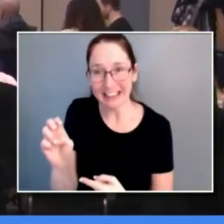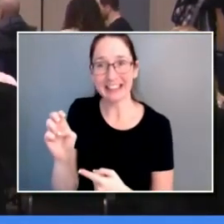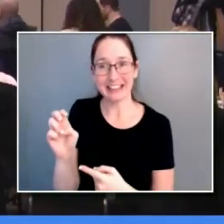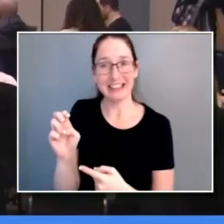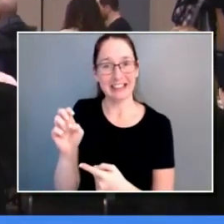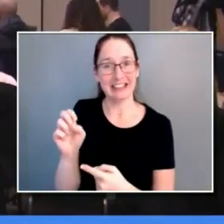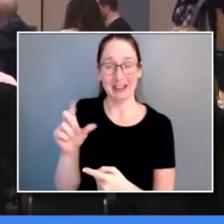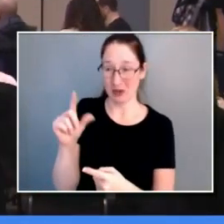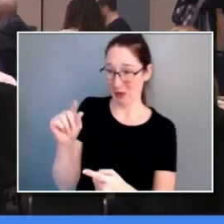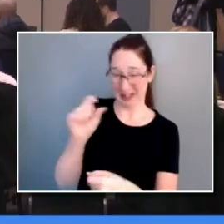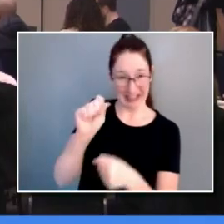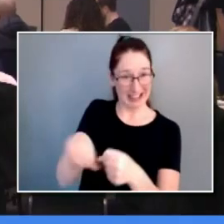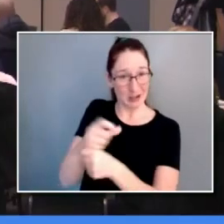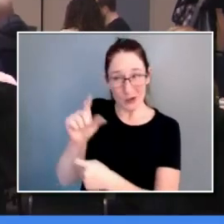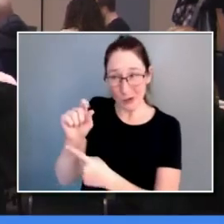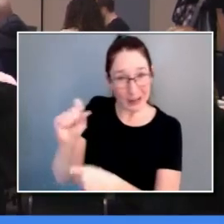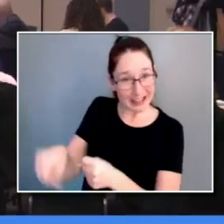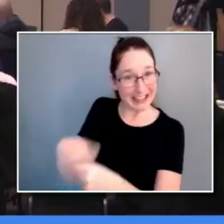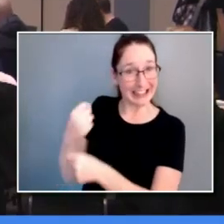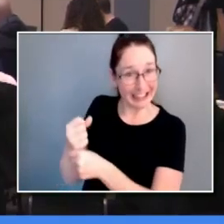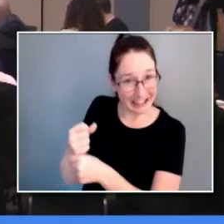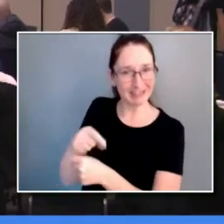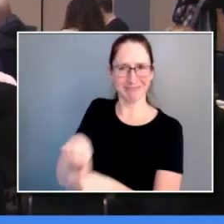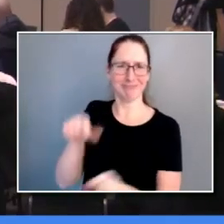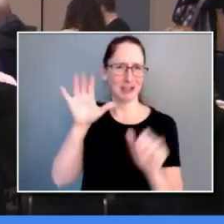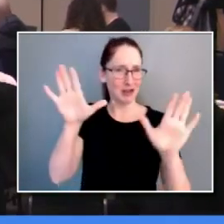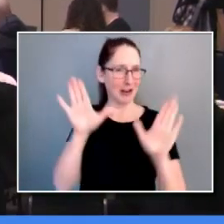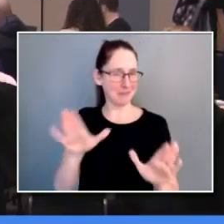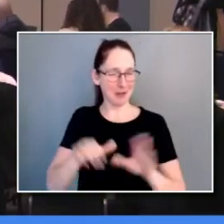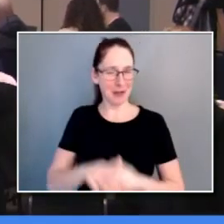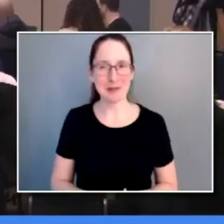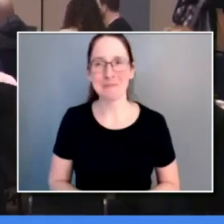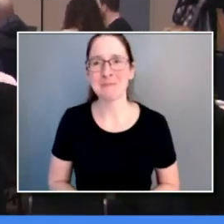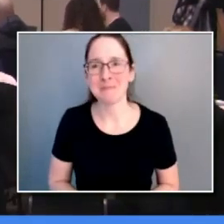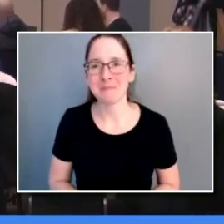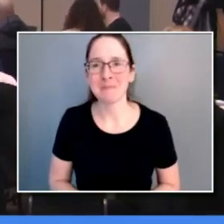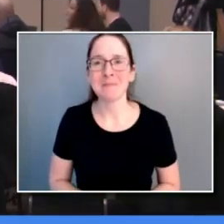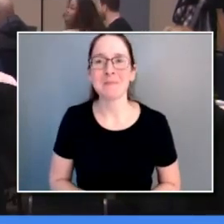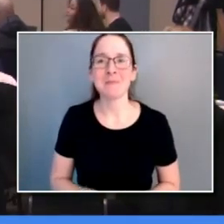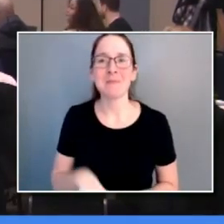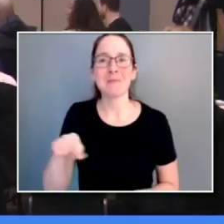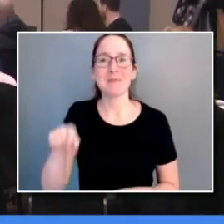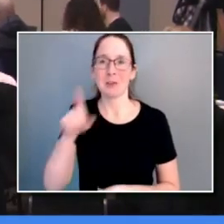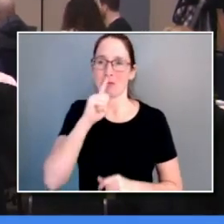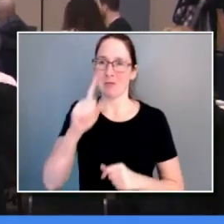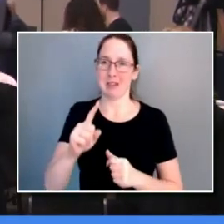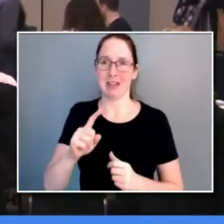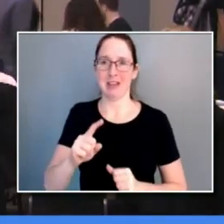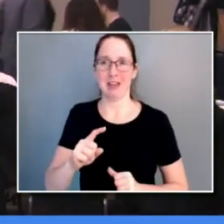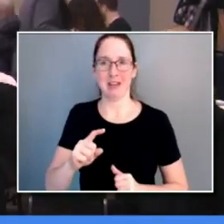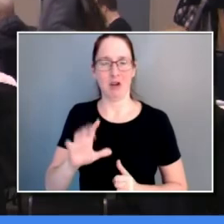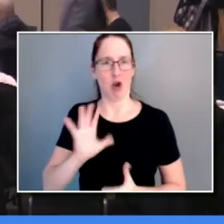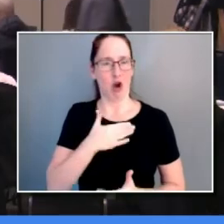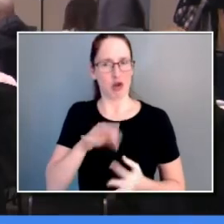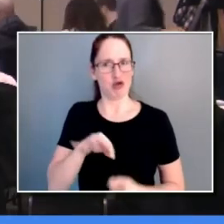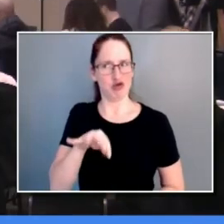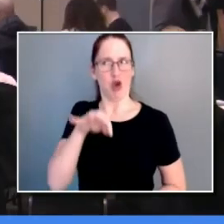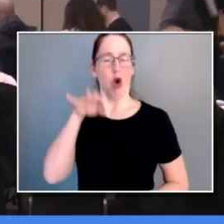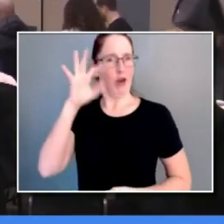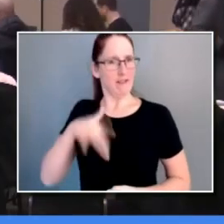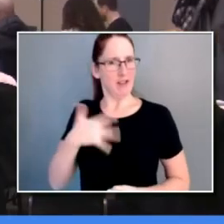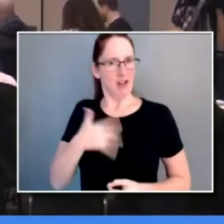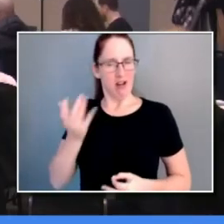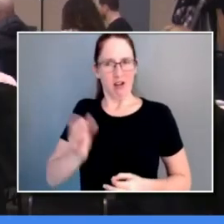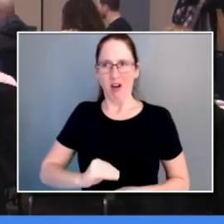20 years, it is incredible. He and his choir lift our souls. I think that's such a good way to put it. They lift our